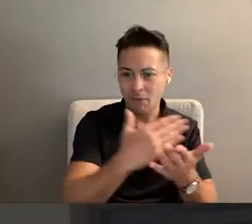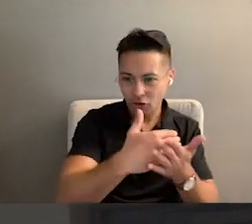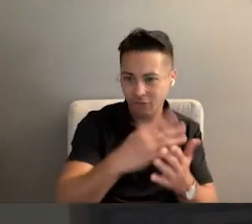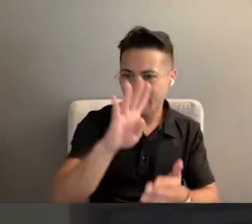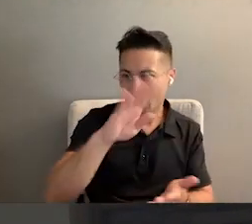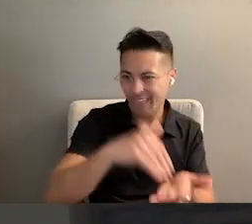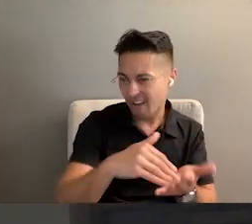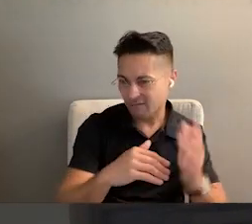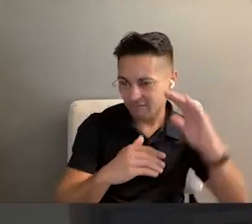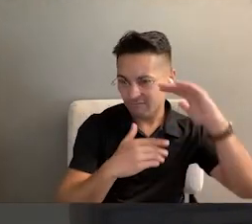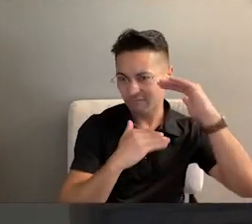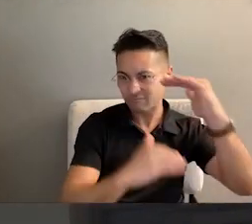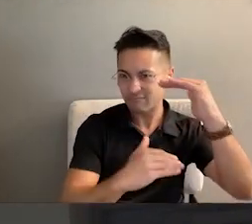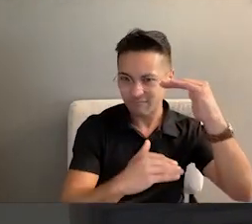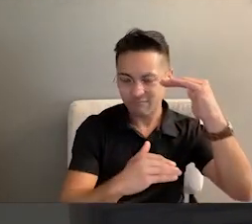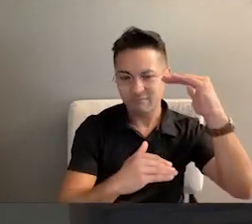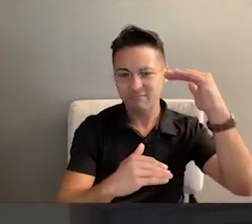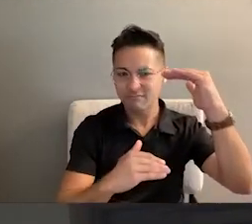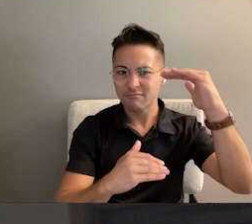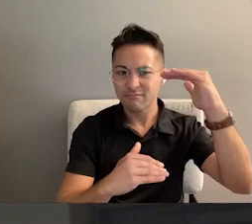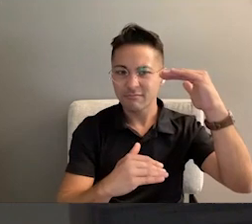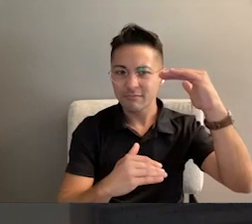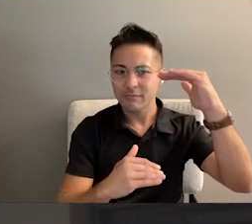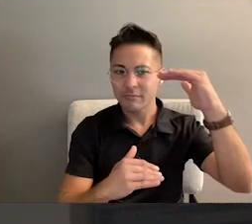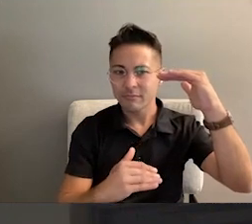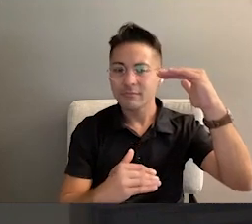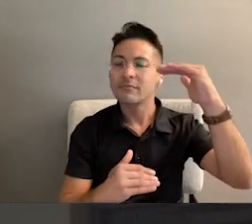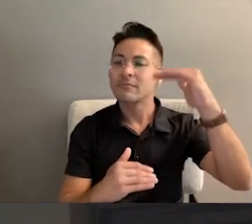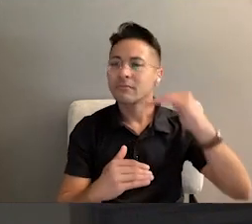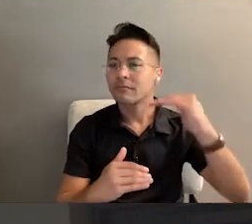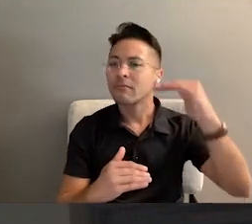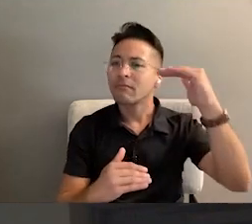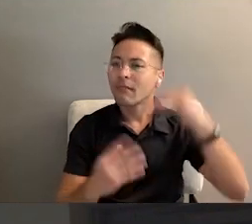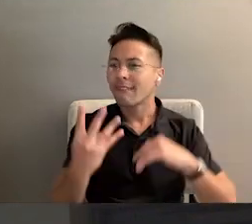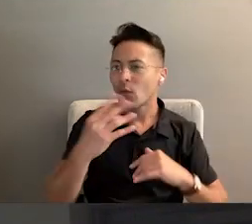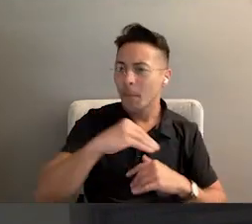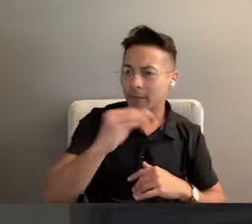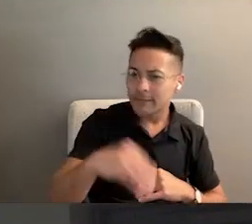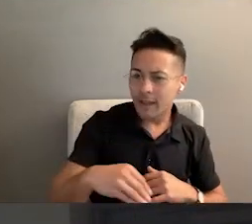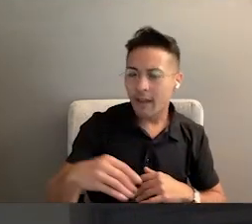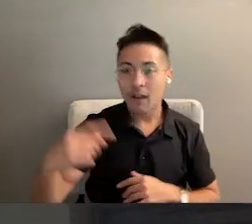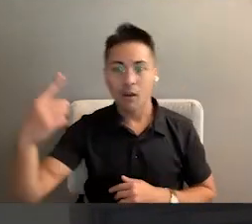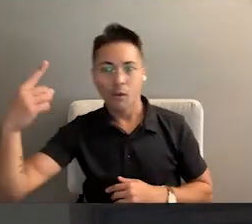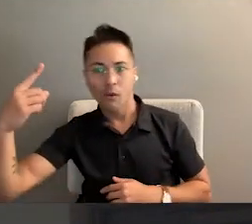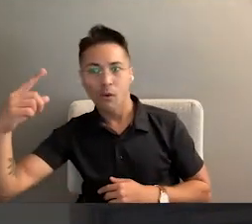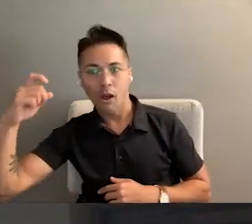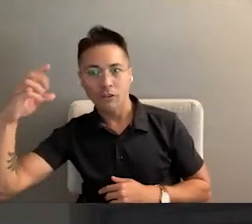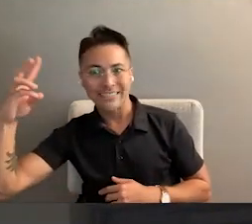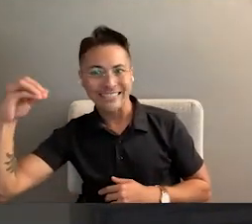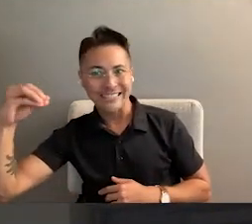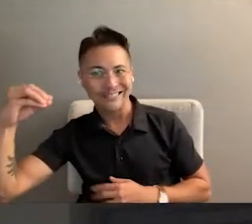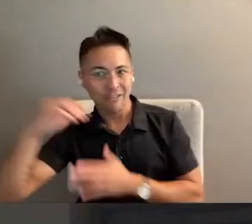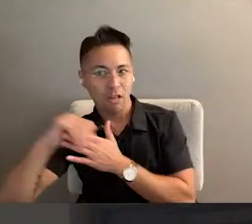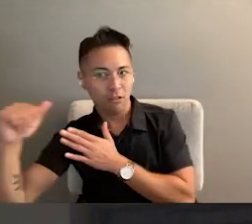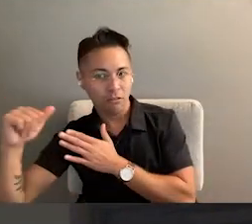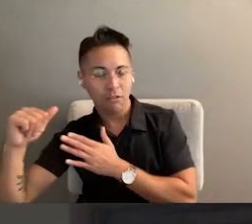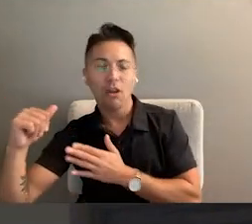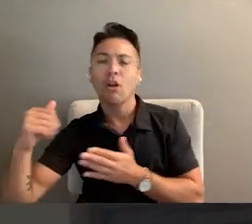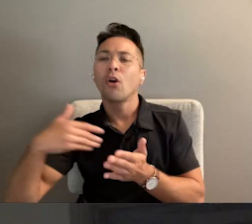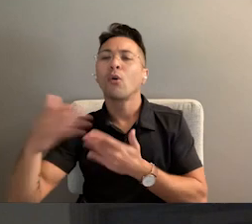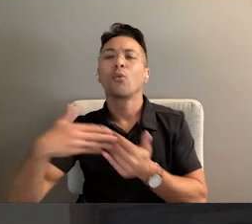think $4,000 monthly budget is where that breaking point is. All right, between 4% and